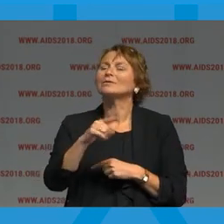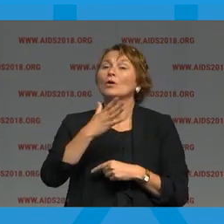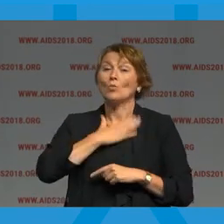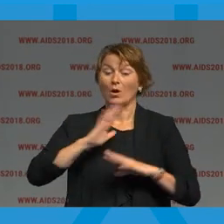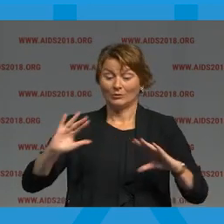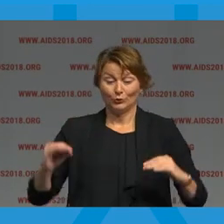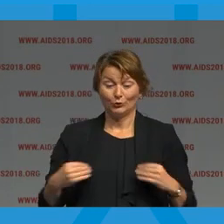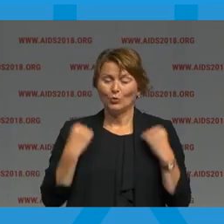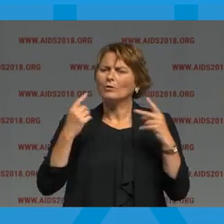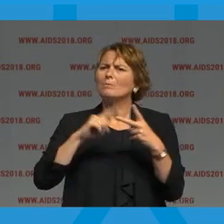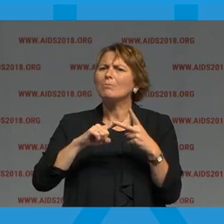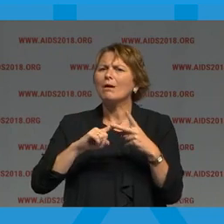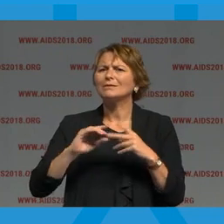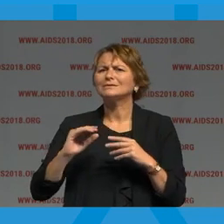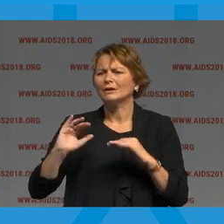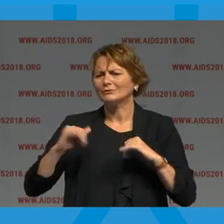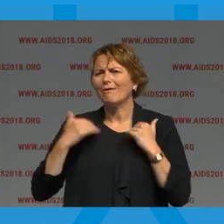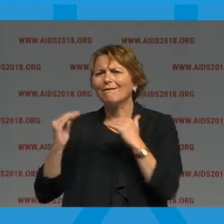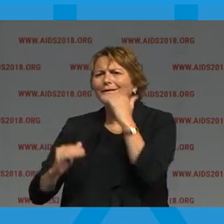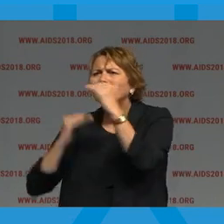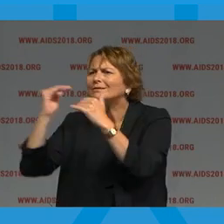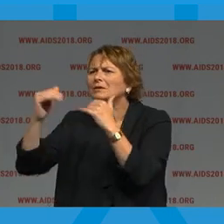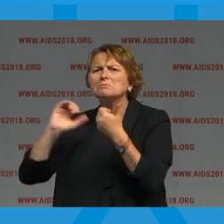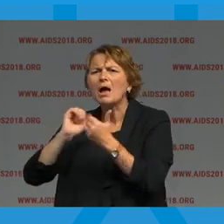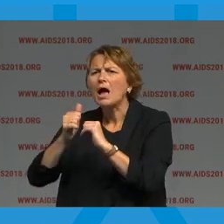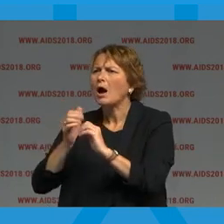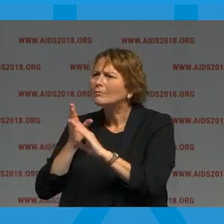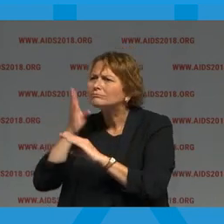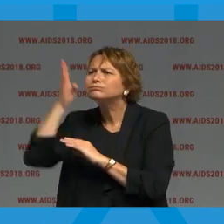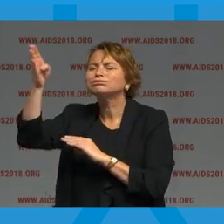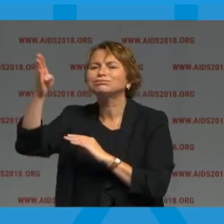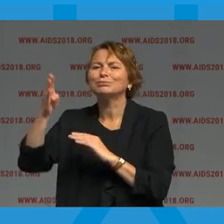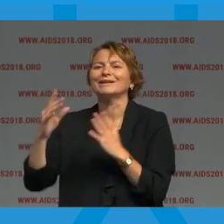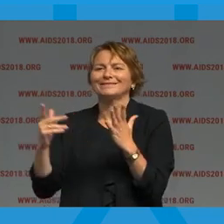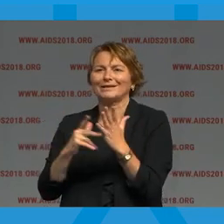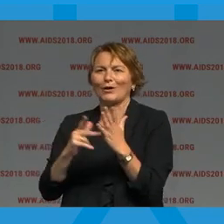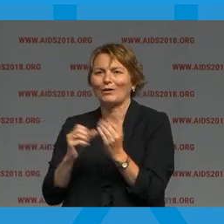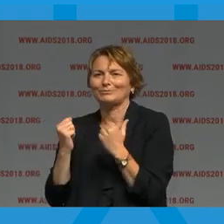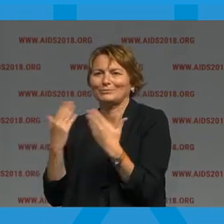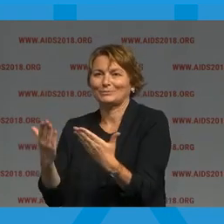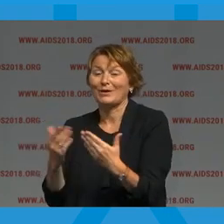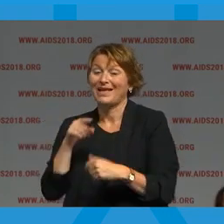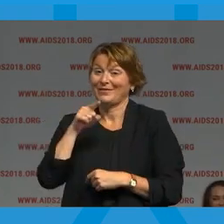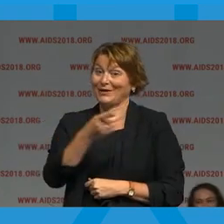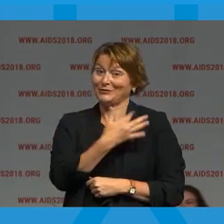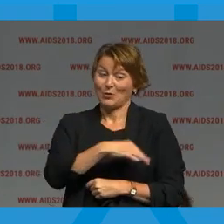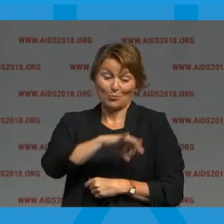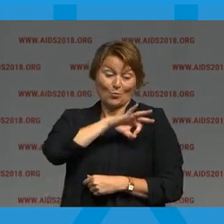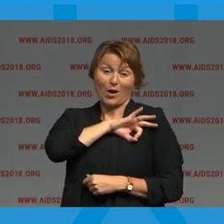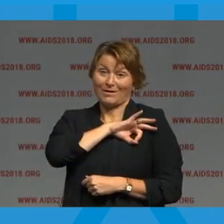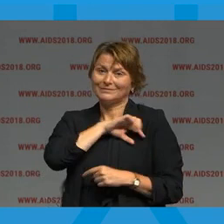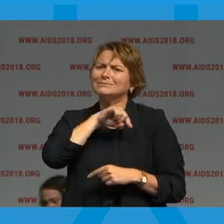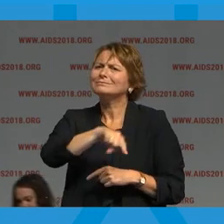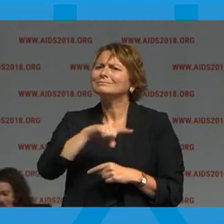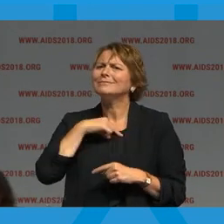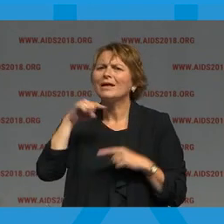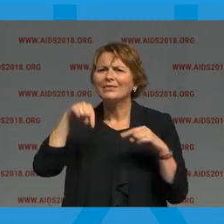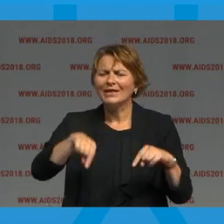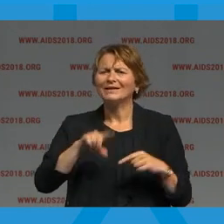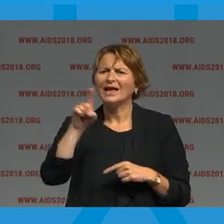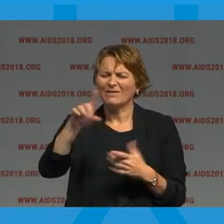and young adults through technology. The Stamping Out Stigma Challenge Prize will help their Trans Connect